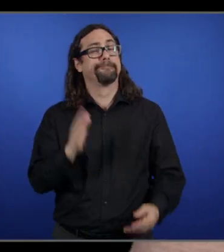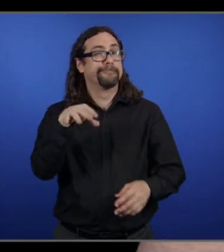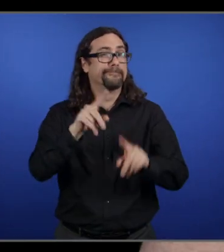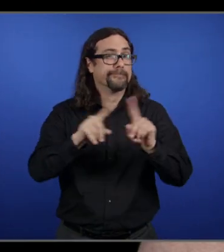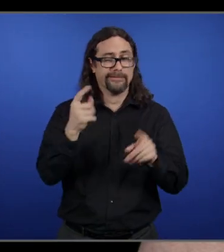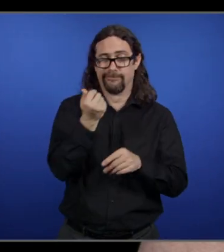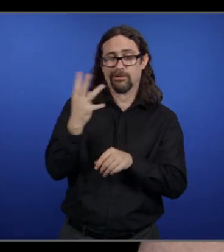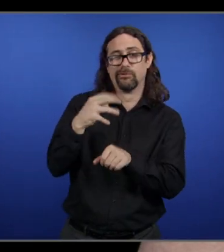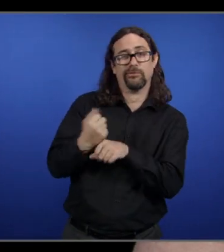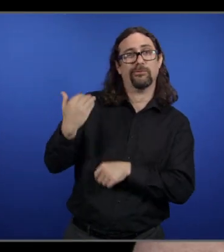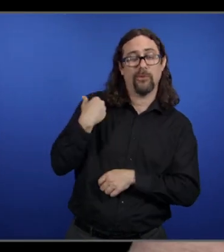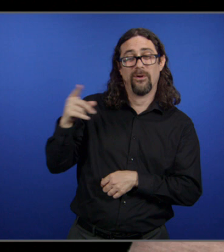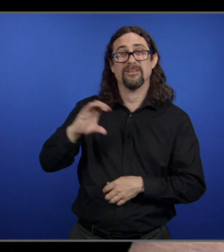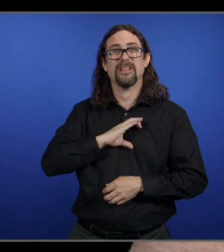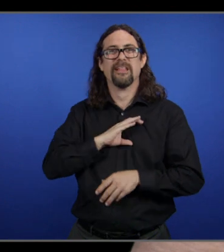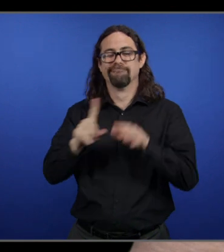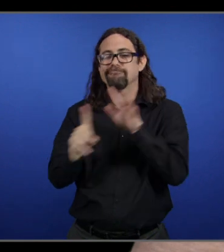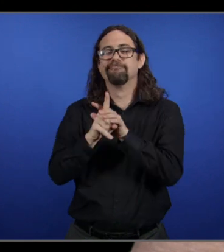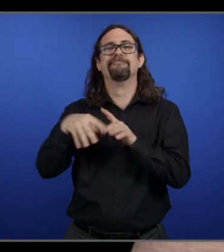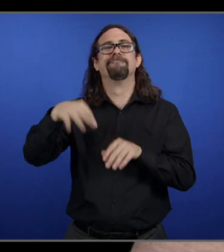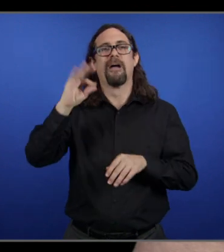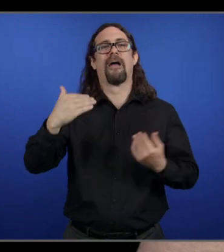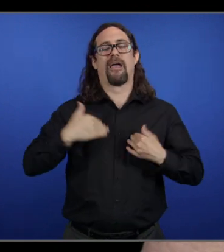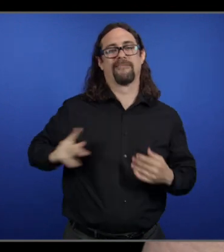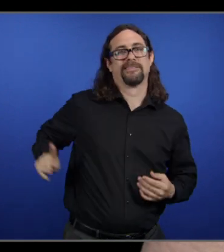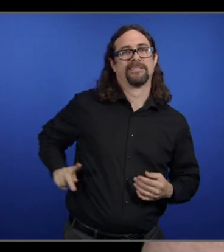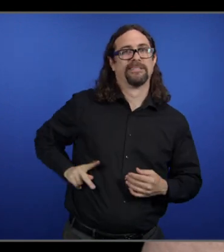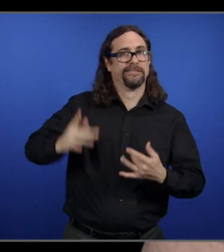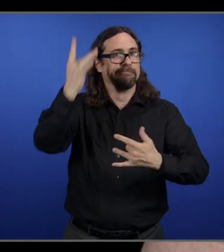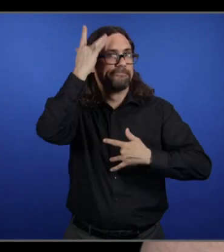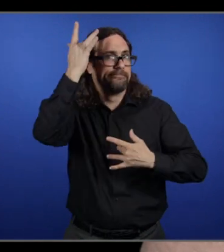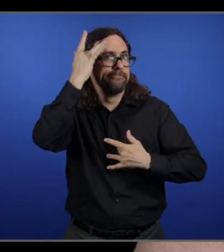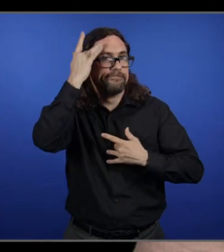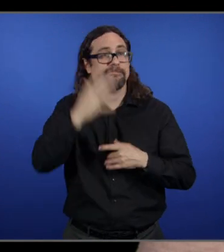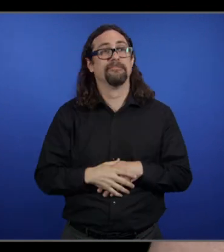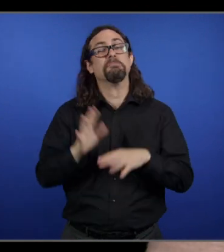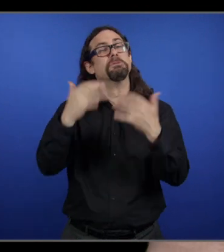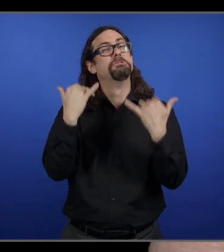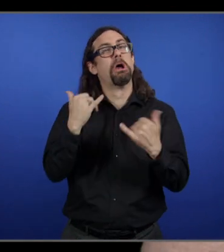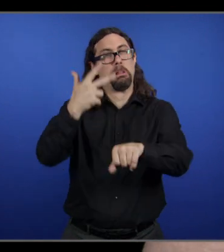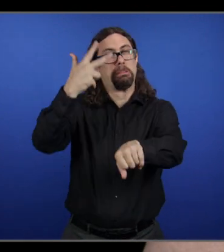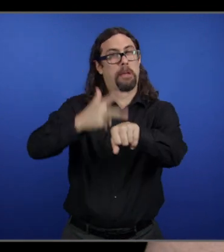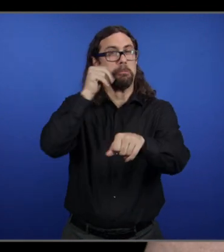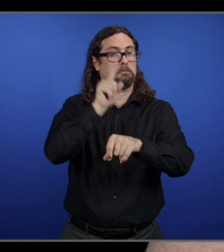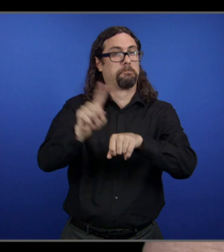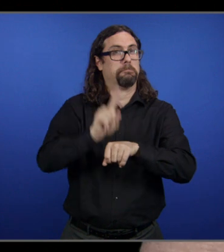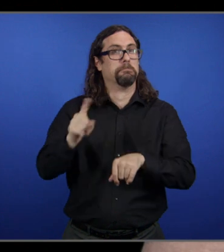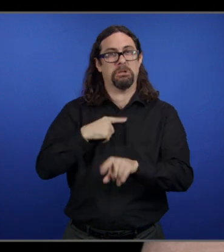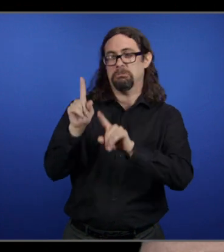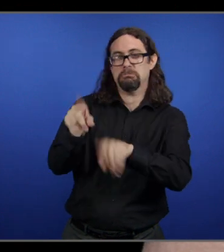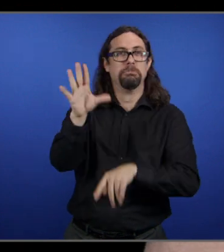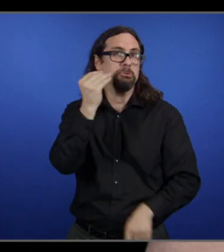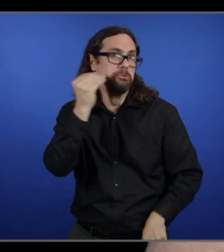But a few years ago, Colleen was diagnosed with kidney disease. And now, 3 times a week, I hook